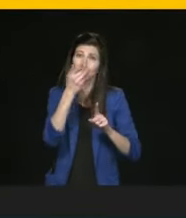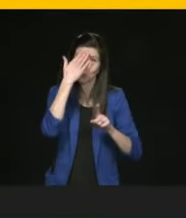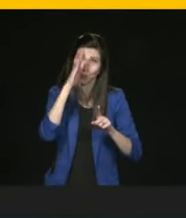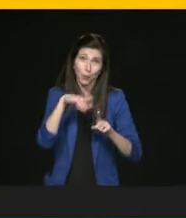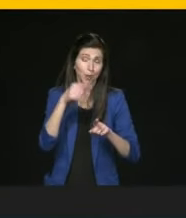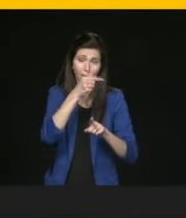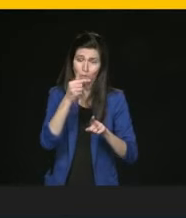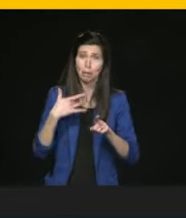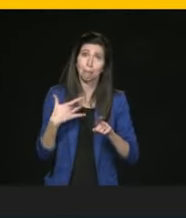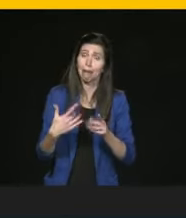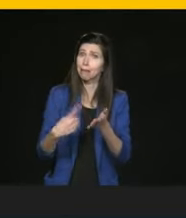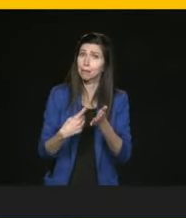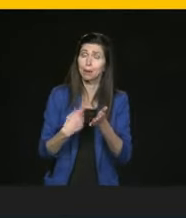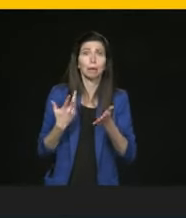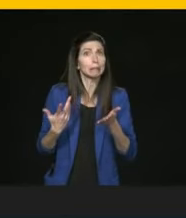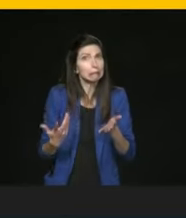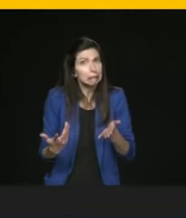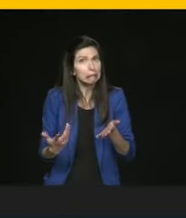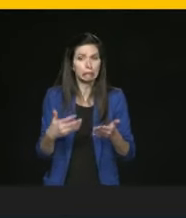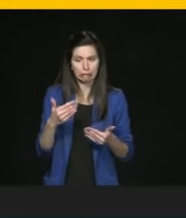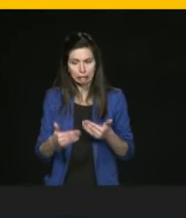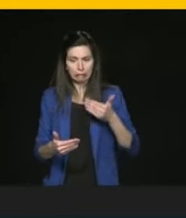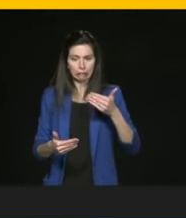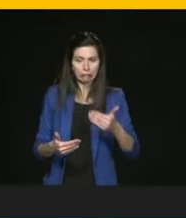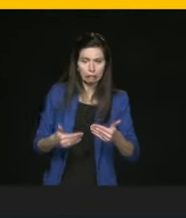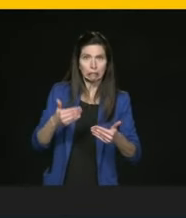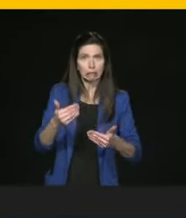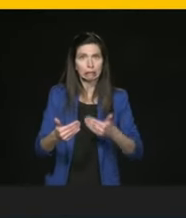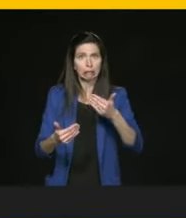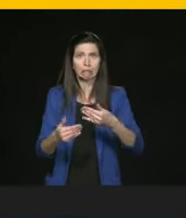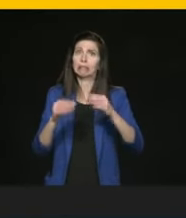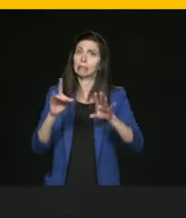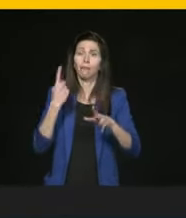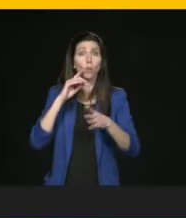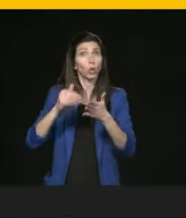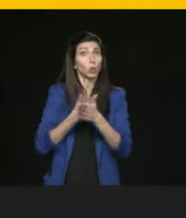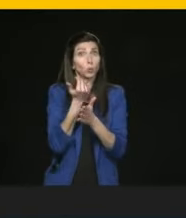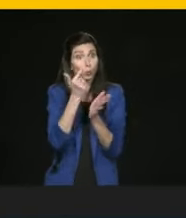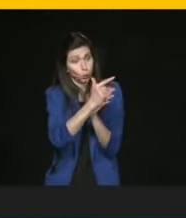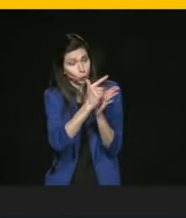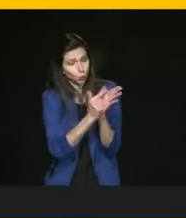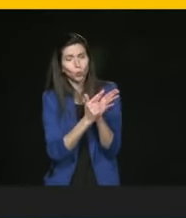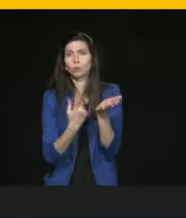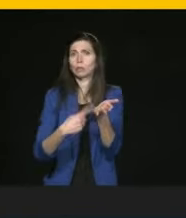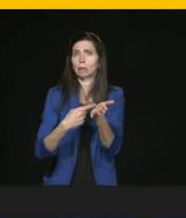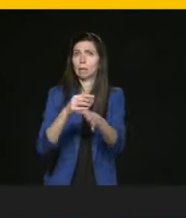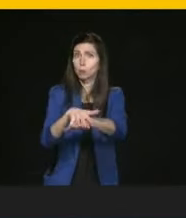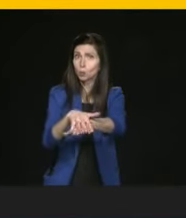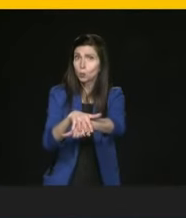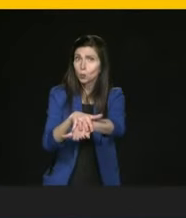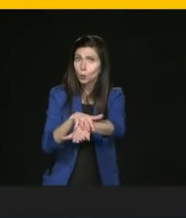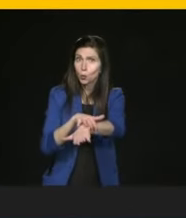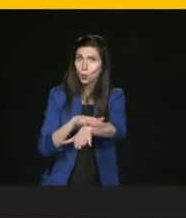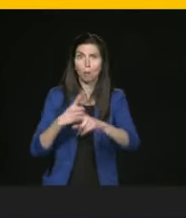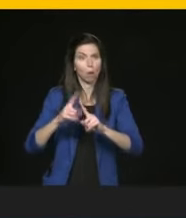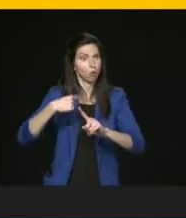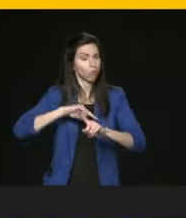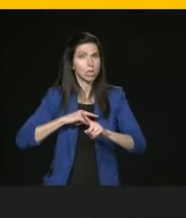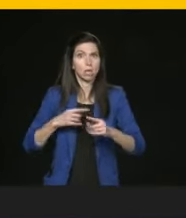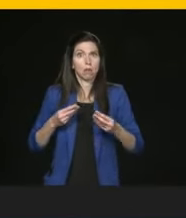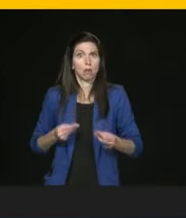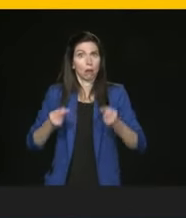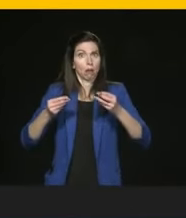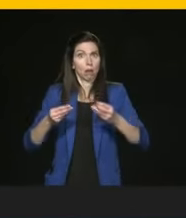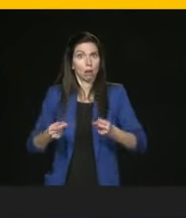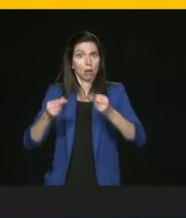regulations and how slow that can be, I'm quite proud at how quickly they moved and the rapidity at which these regulations were put into place. And indeed, there's a mechanism